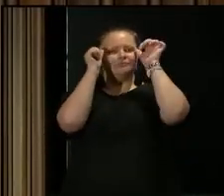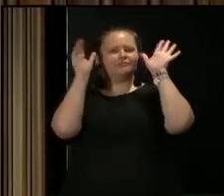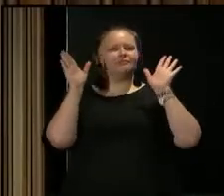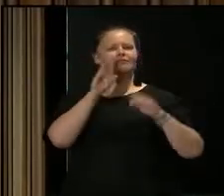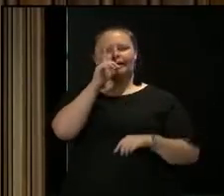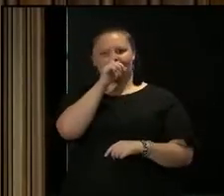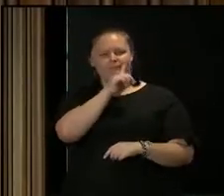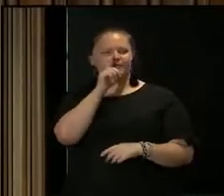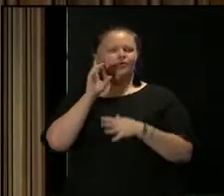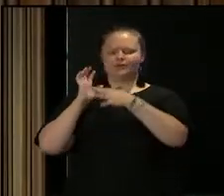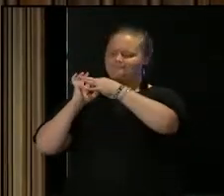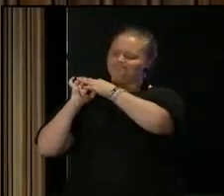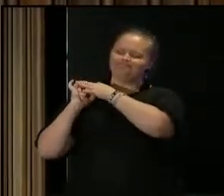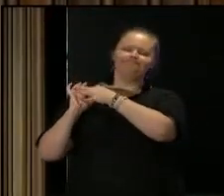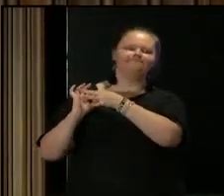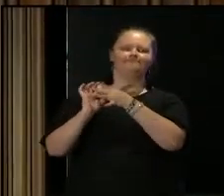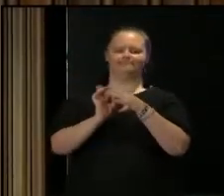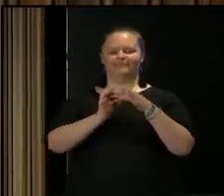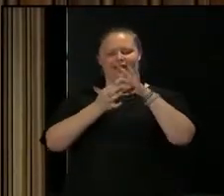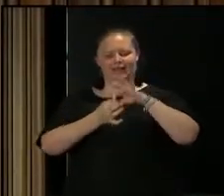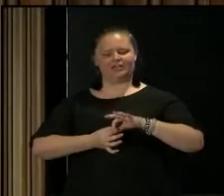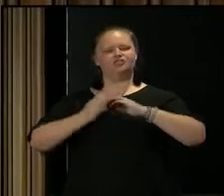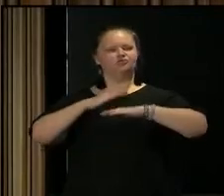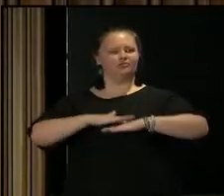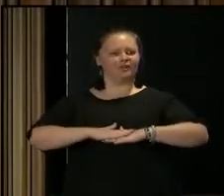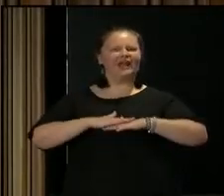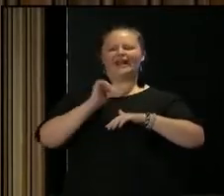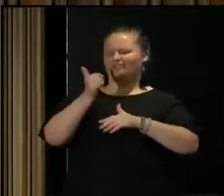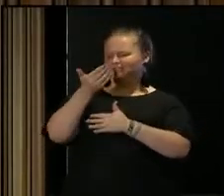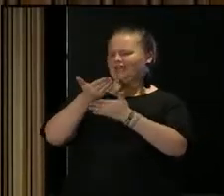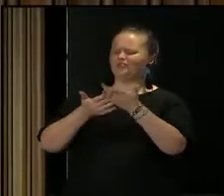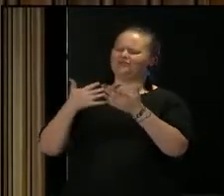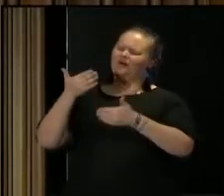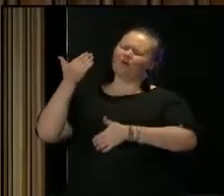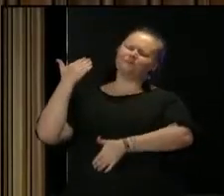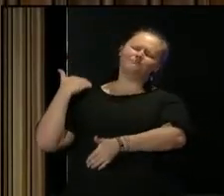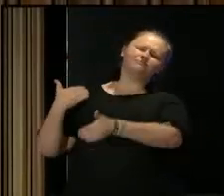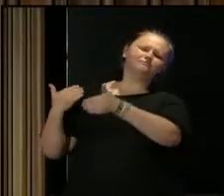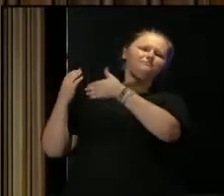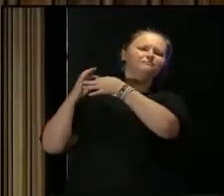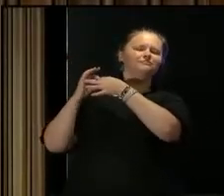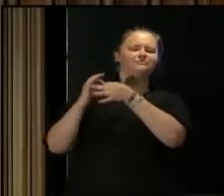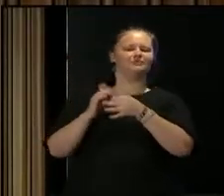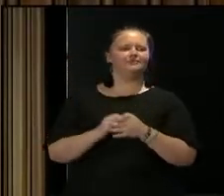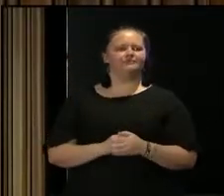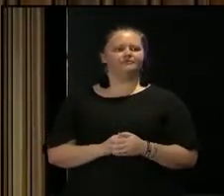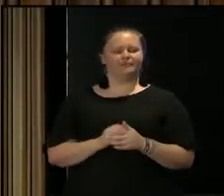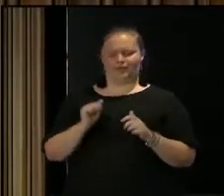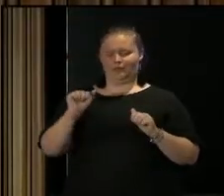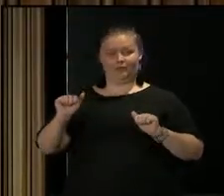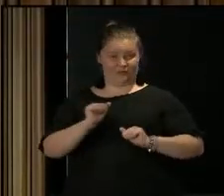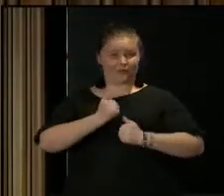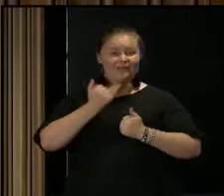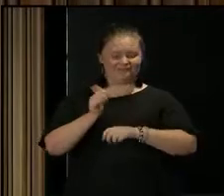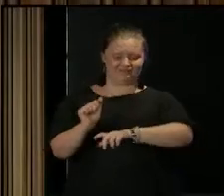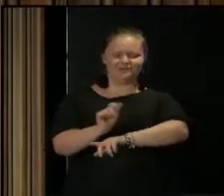their continuing connection to land and as custodians of stories for millennia. At State Library of Queensland, we're inspired by this tradition in our